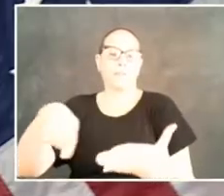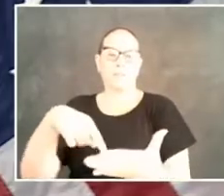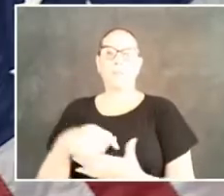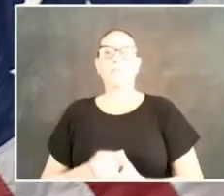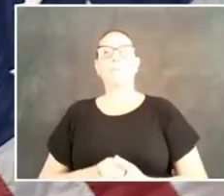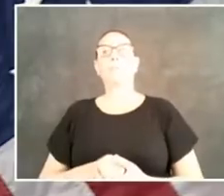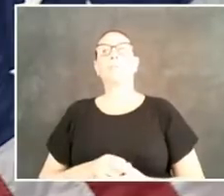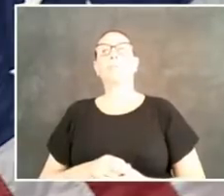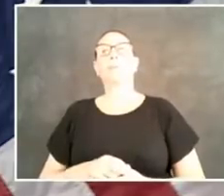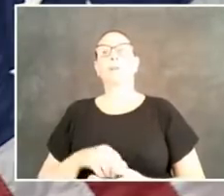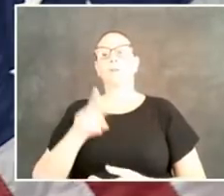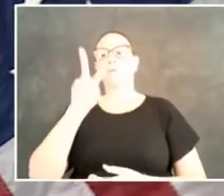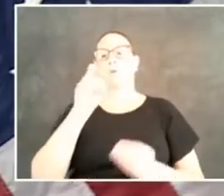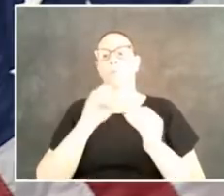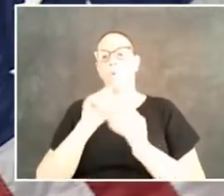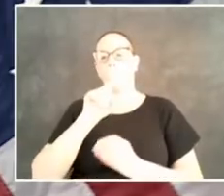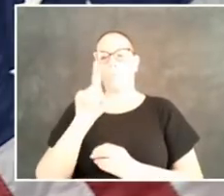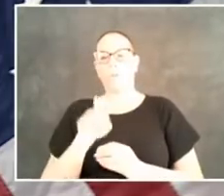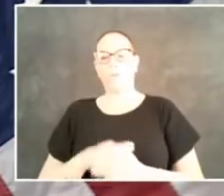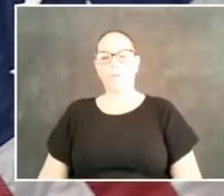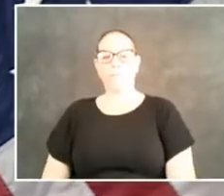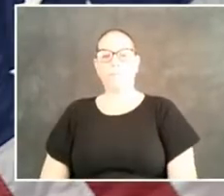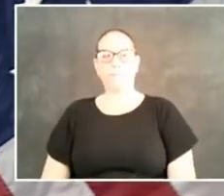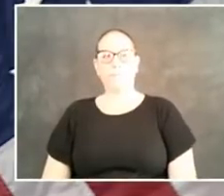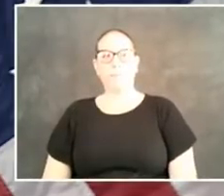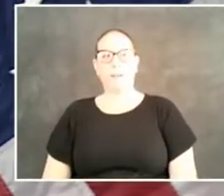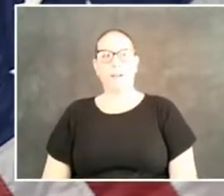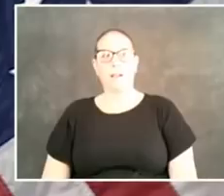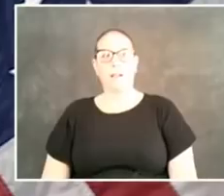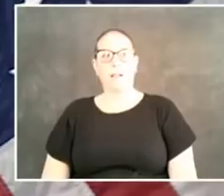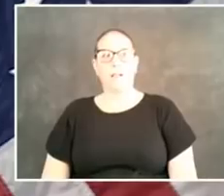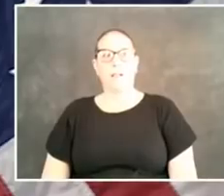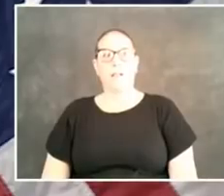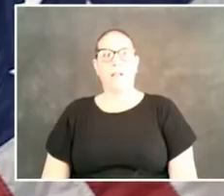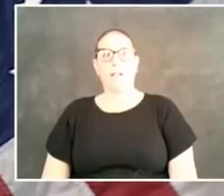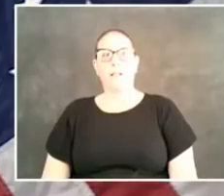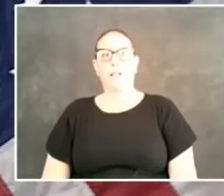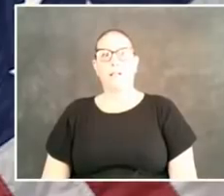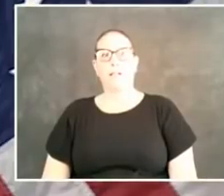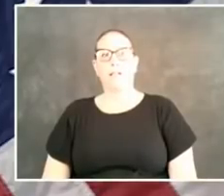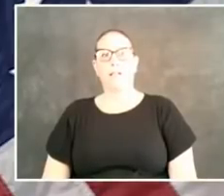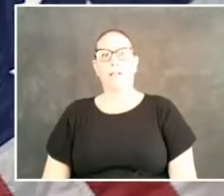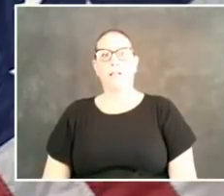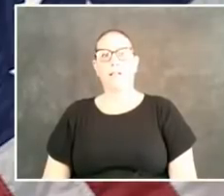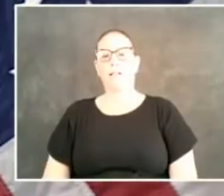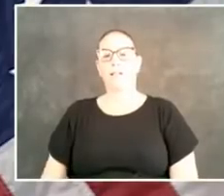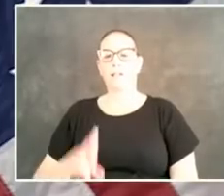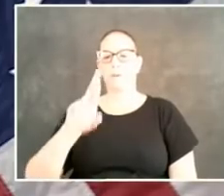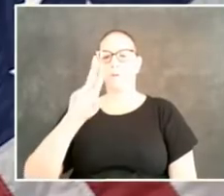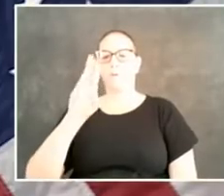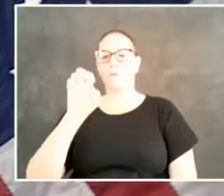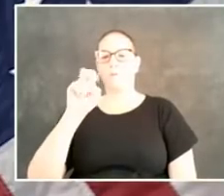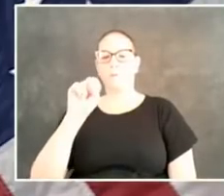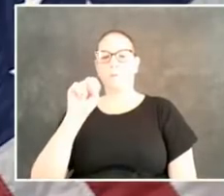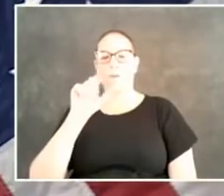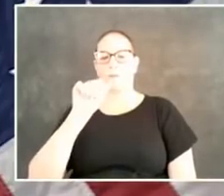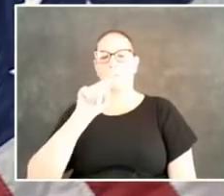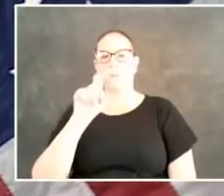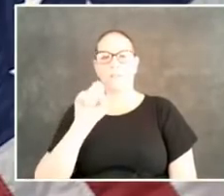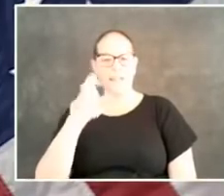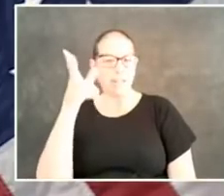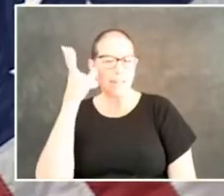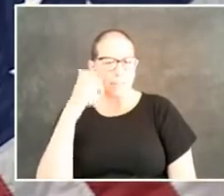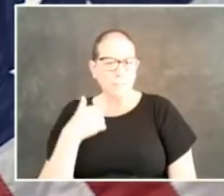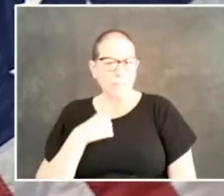Good morning, Mr. Mayor. Can you hear me? Yes, how you doing? Hi, how are you? There's some criticism of you on Twitter over the weekend by